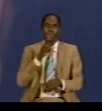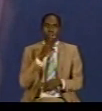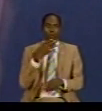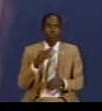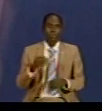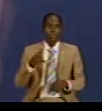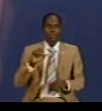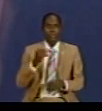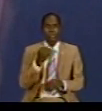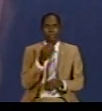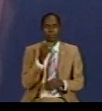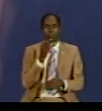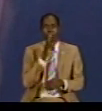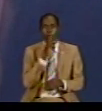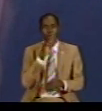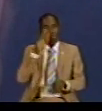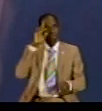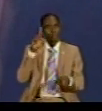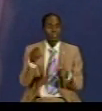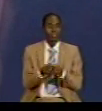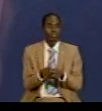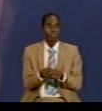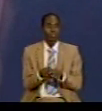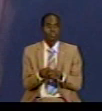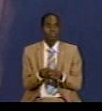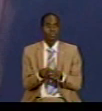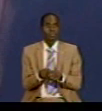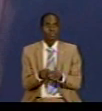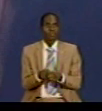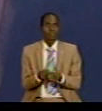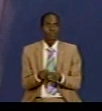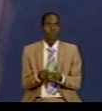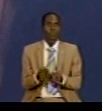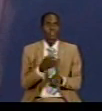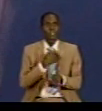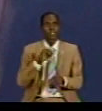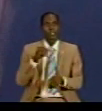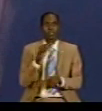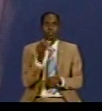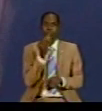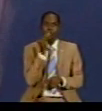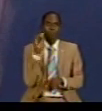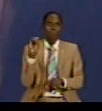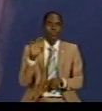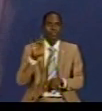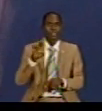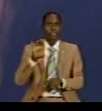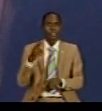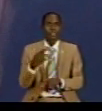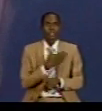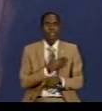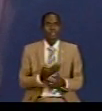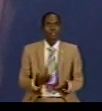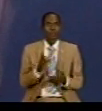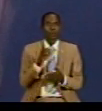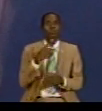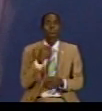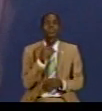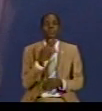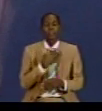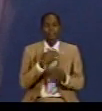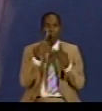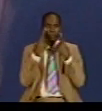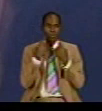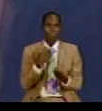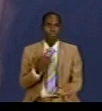wept. And Jacob told Rachel that he was her father's brother, and that he was Rebekah's son, and she ran and told her